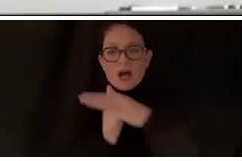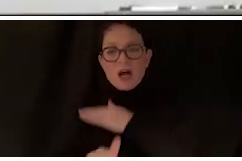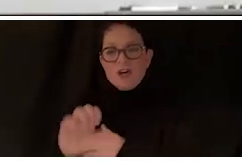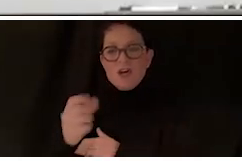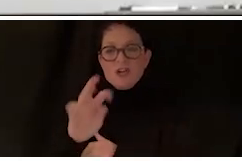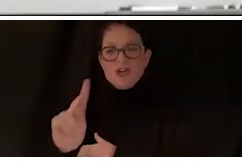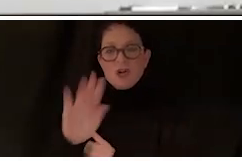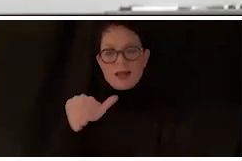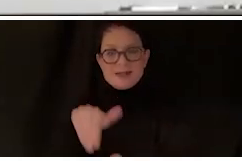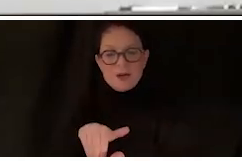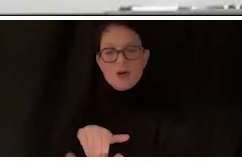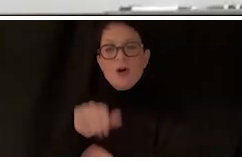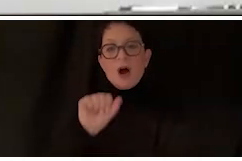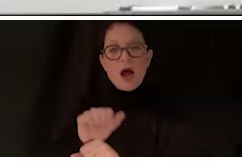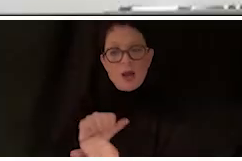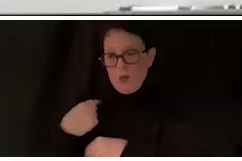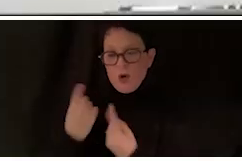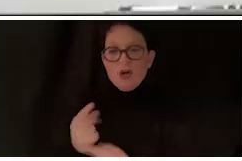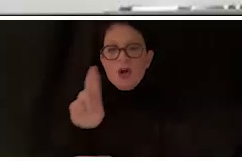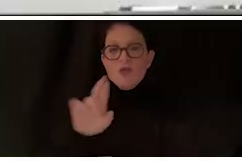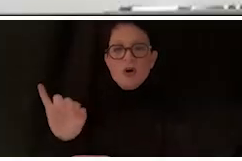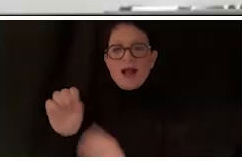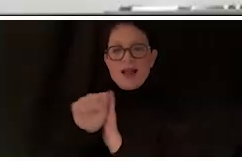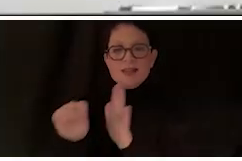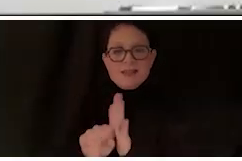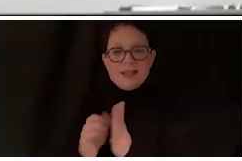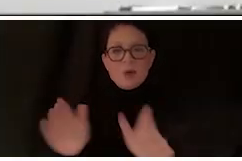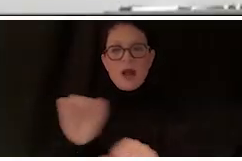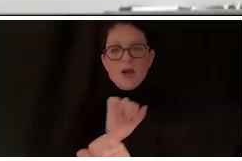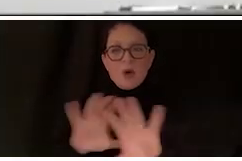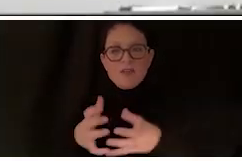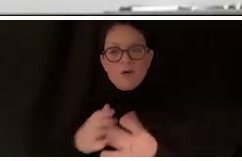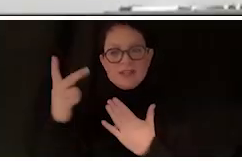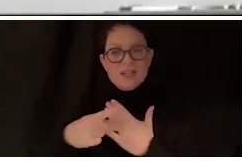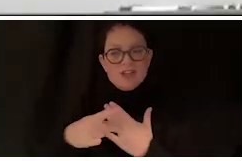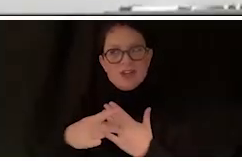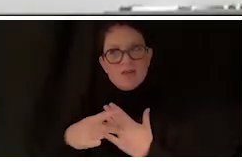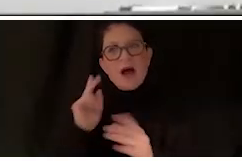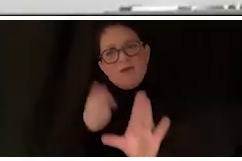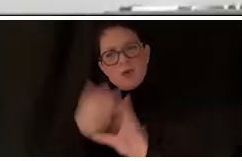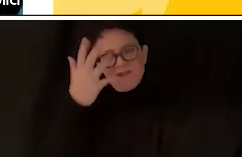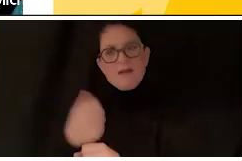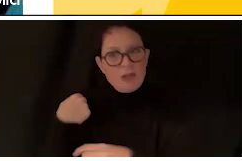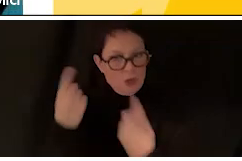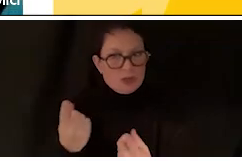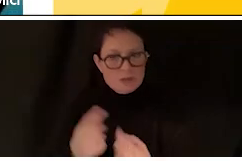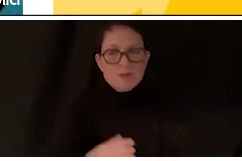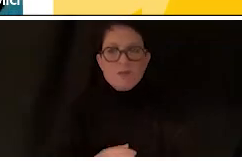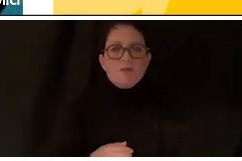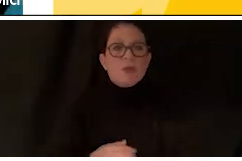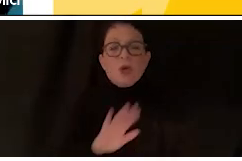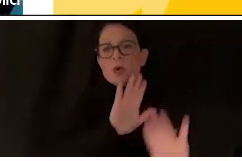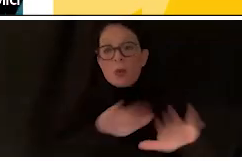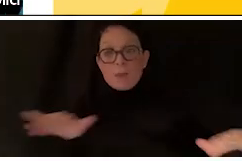Center, where I've been involved in the Rhode Island statewide workforce initiative for about 5 years. As